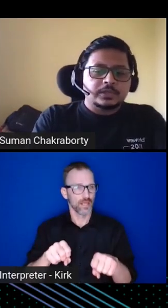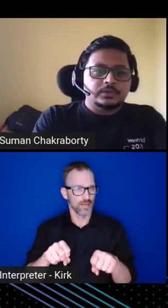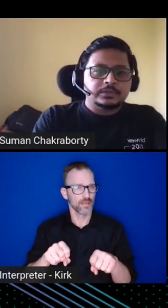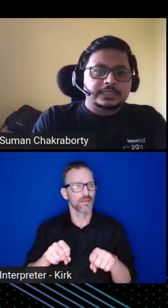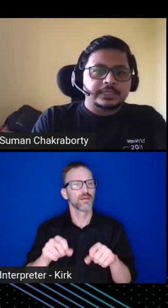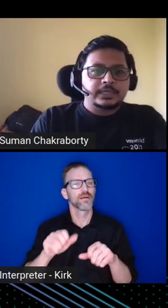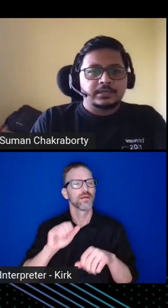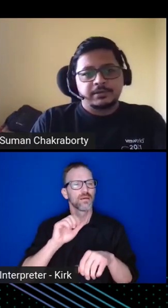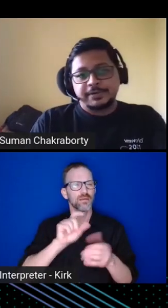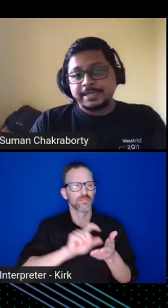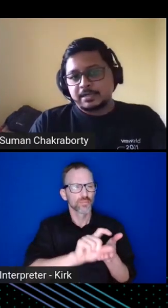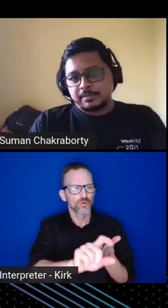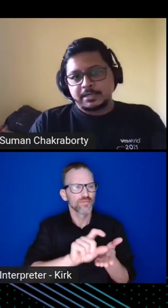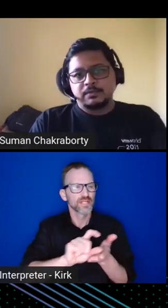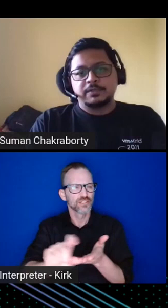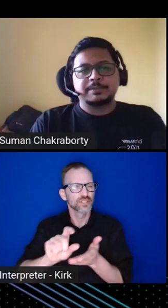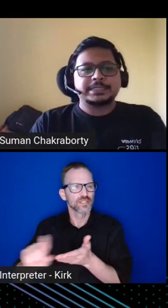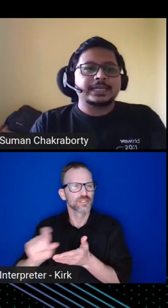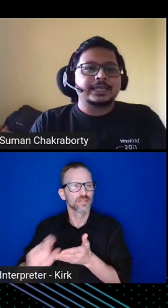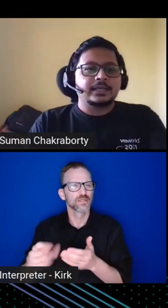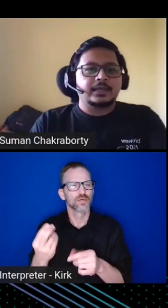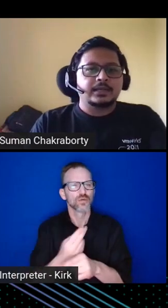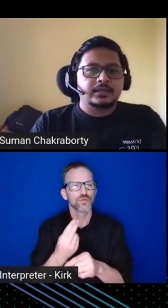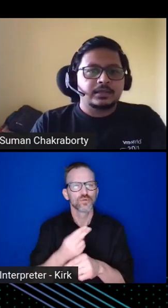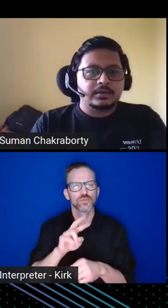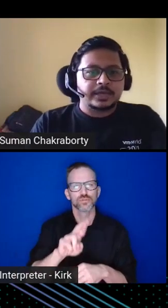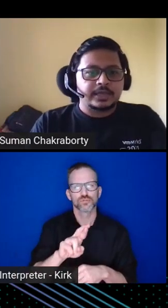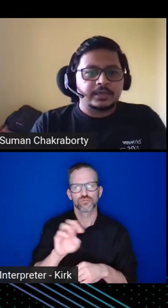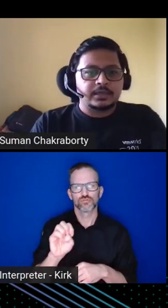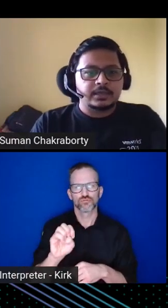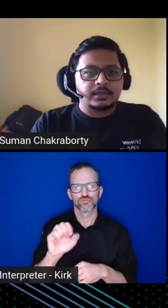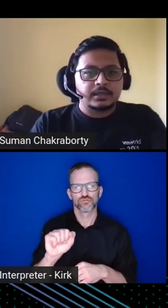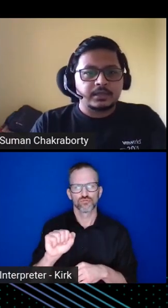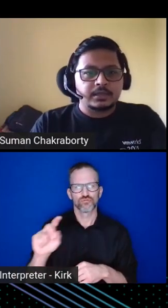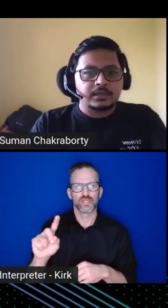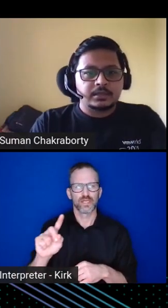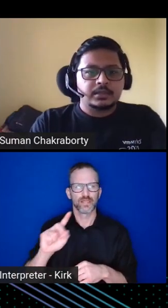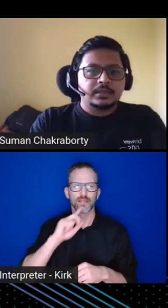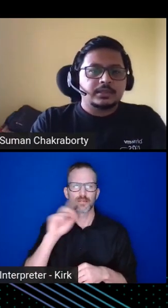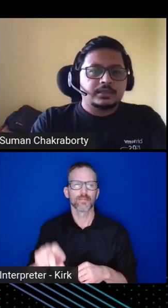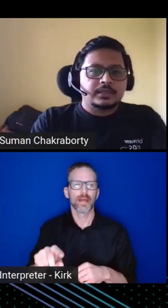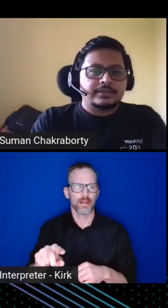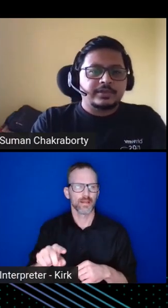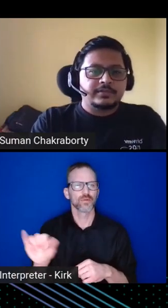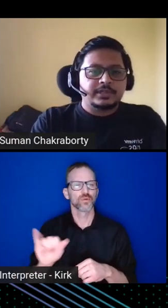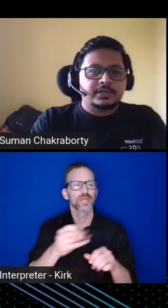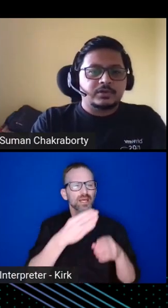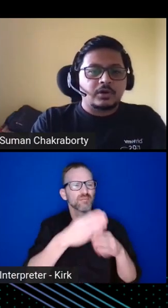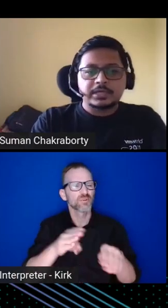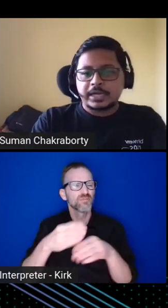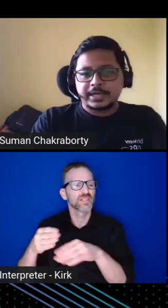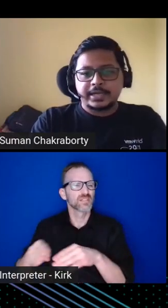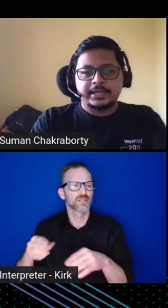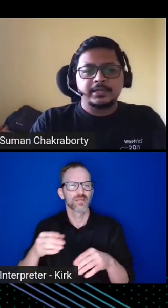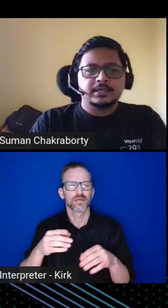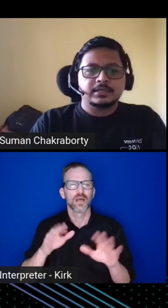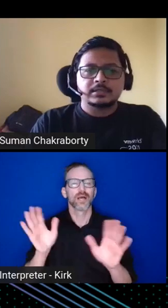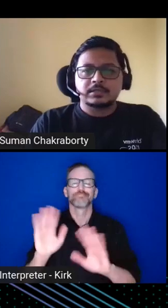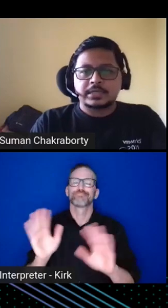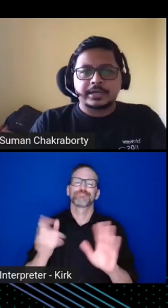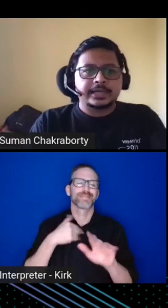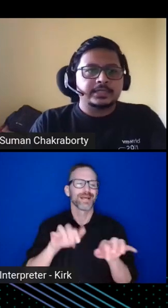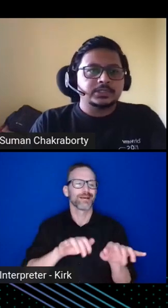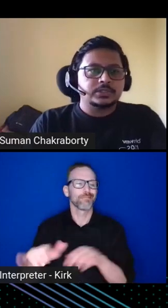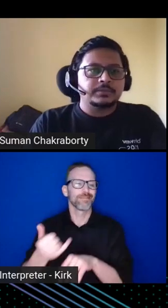to using the read command, which basically okay. I have given the wrong target ID.